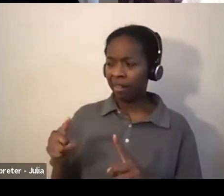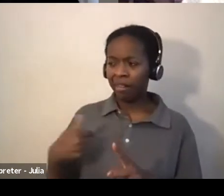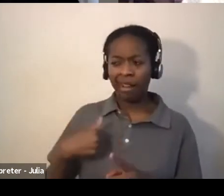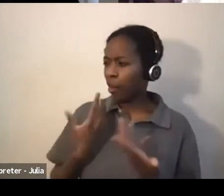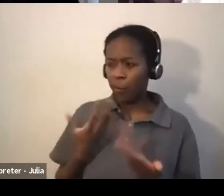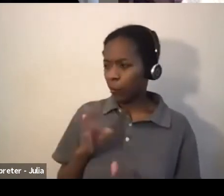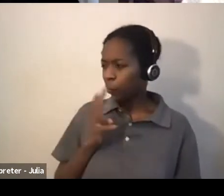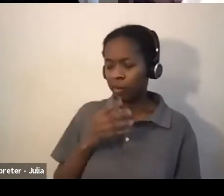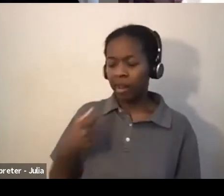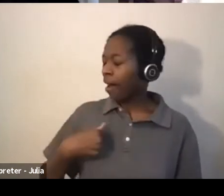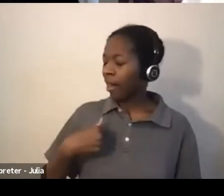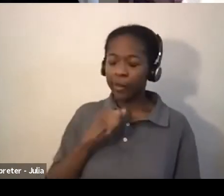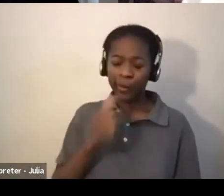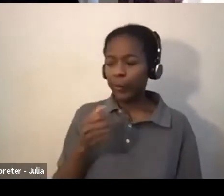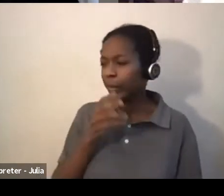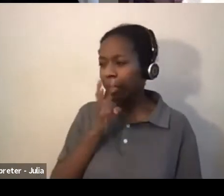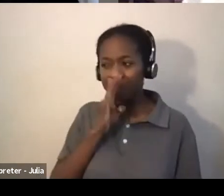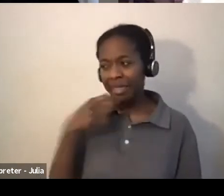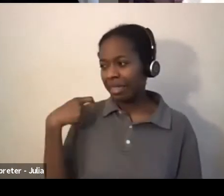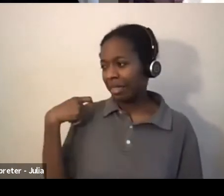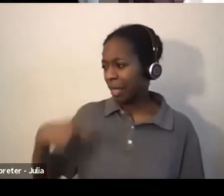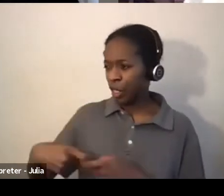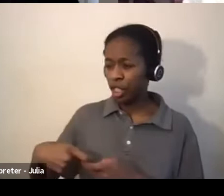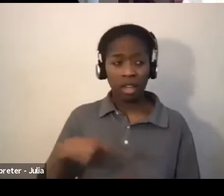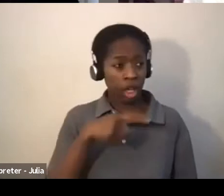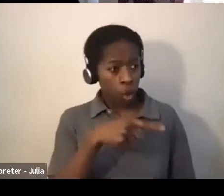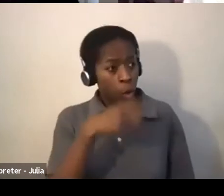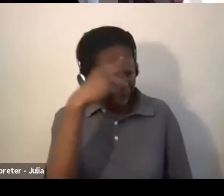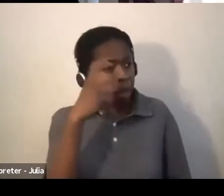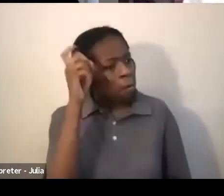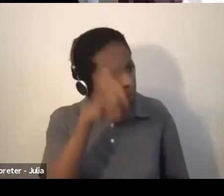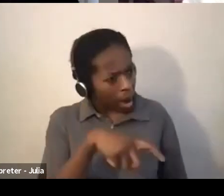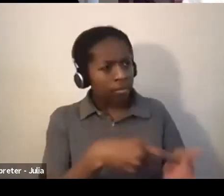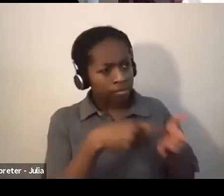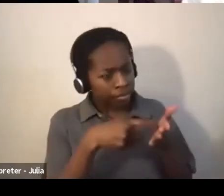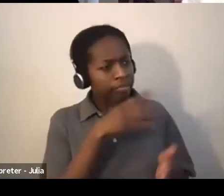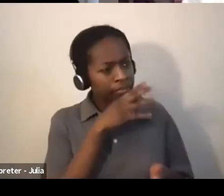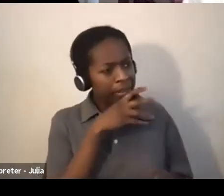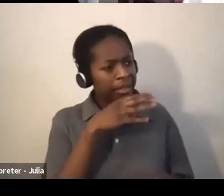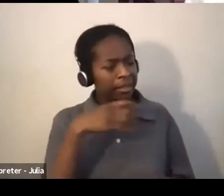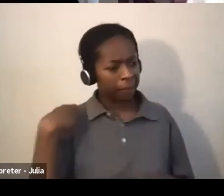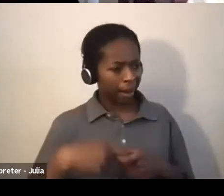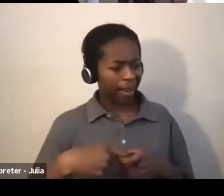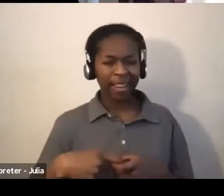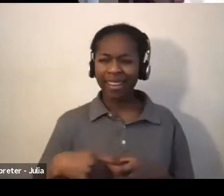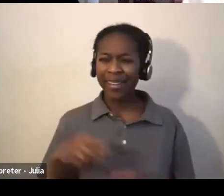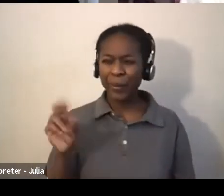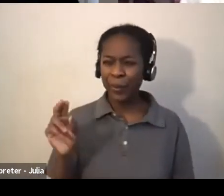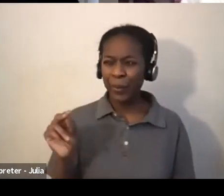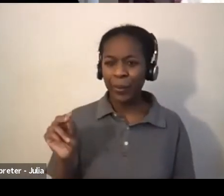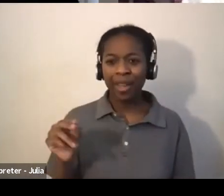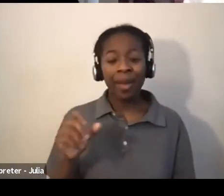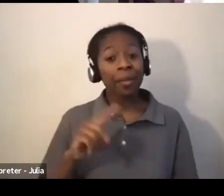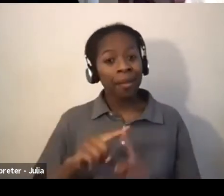like, no, not really. It doesn't happen. But it's just because of this whole social